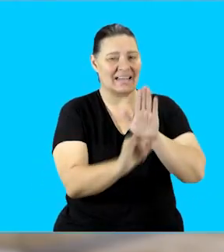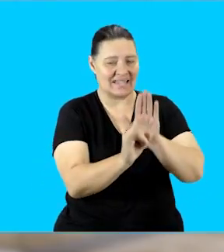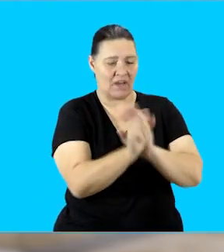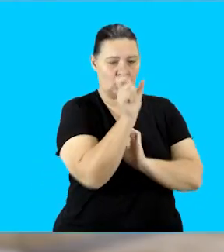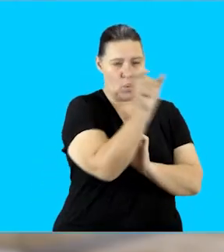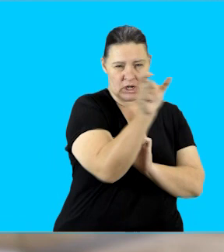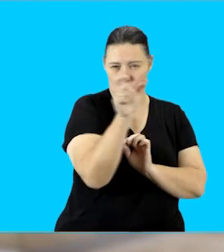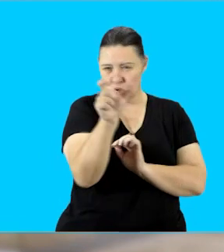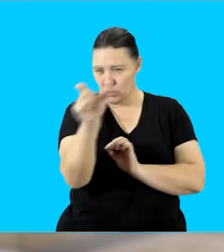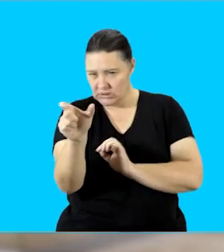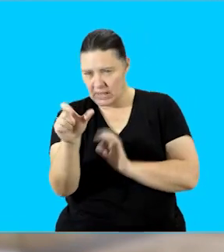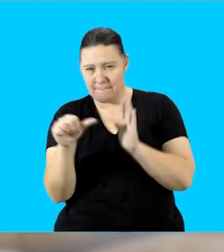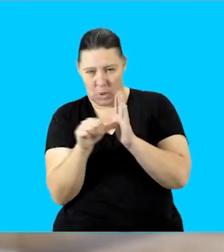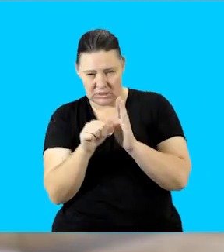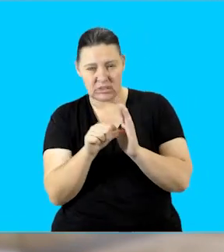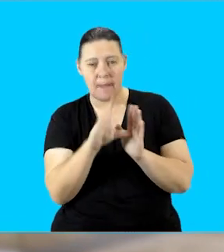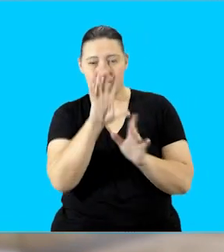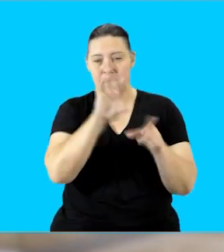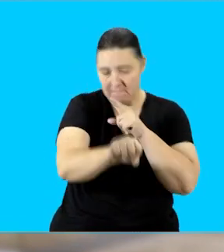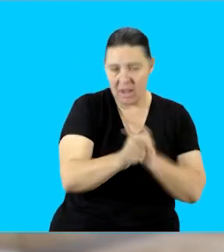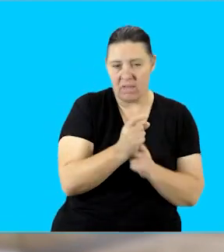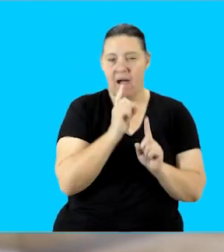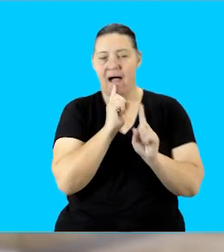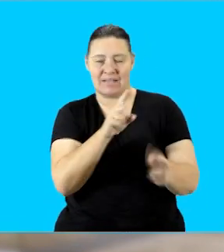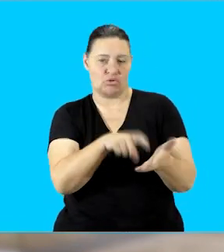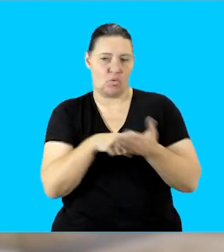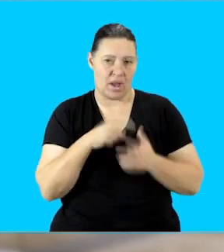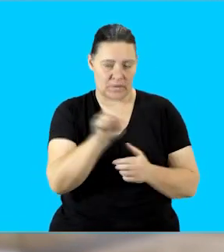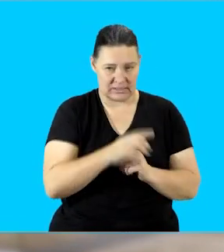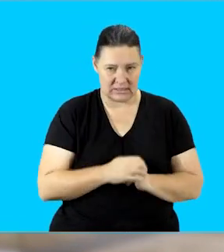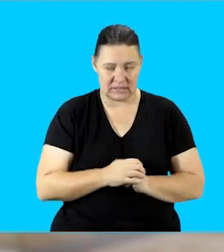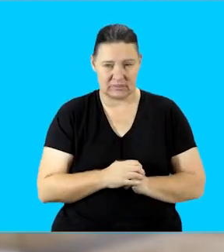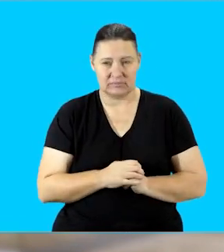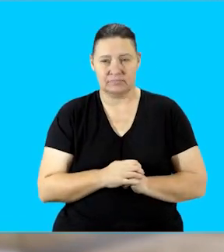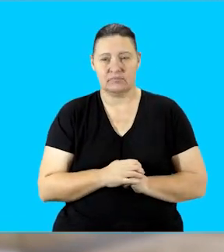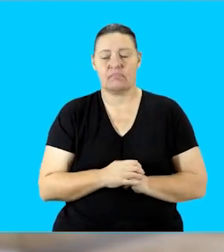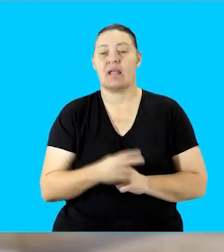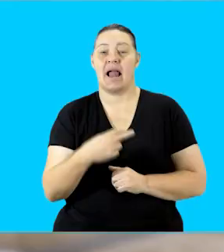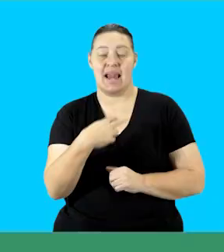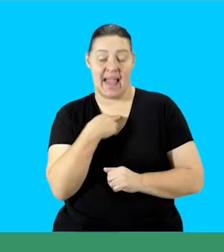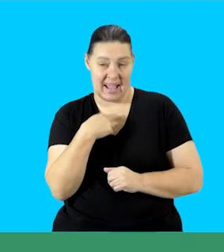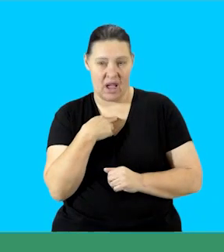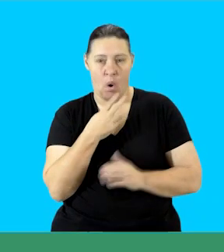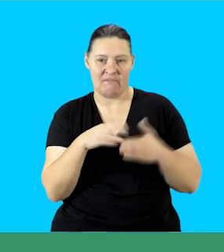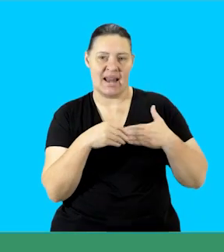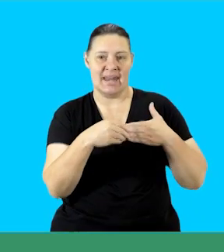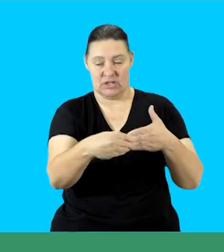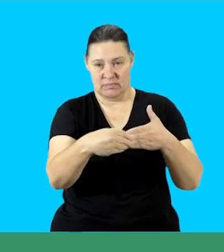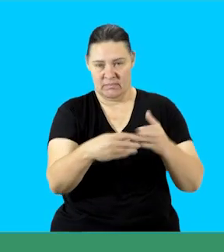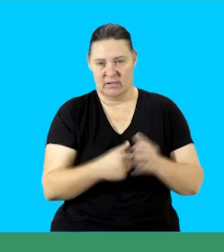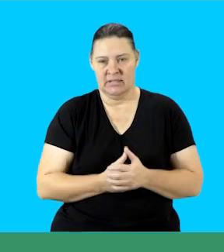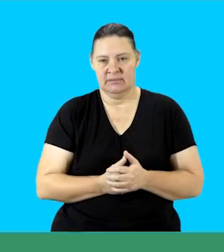those key words that are going to guide you exactly on what the answer requires. In this instance, lack